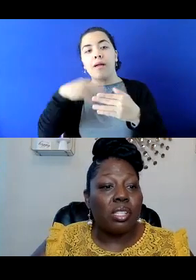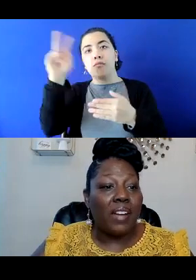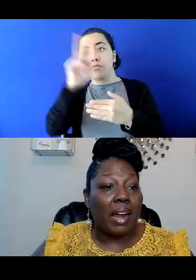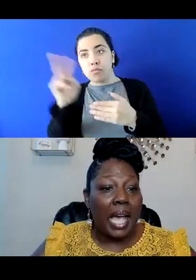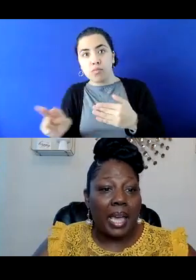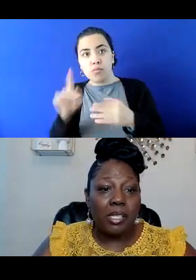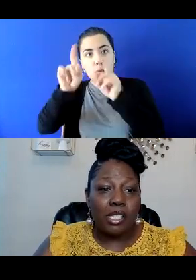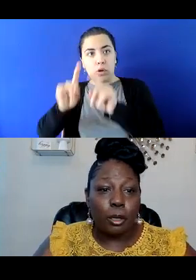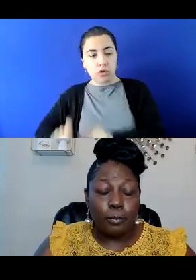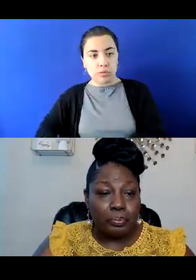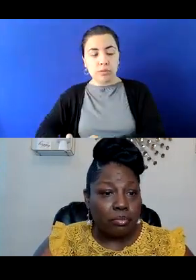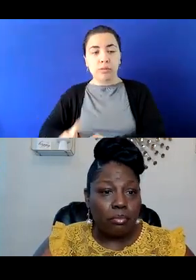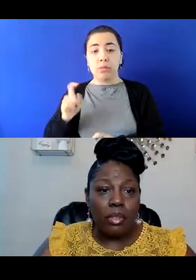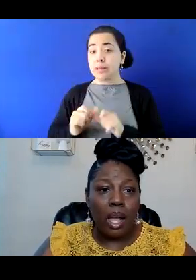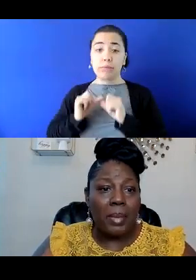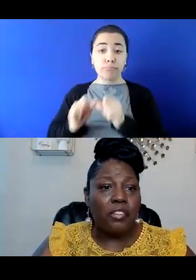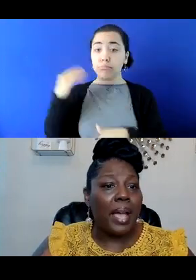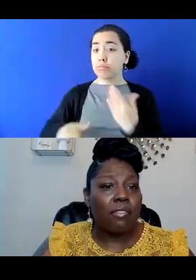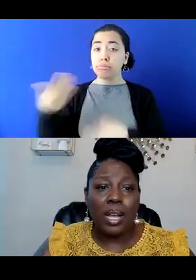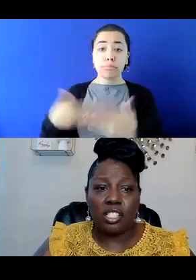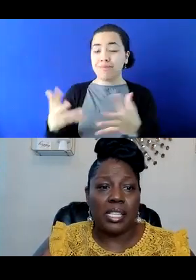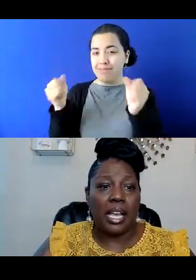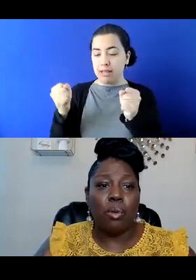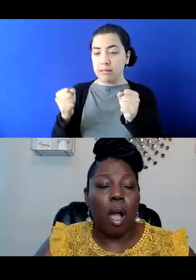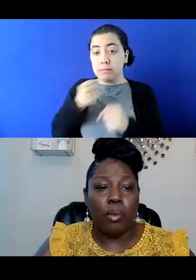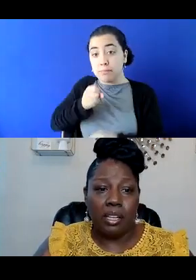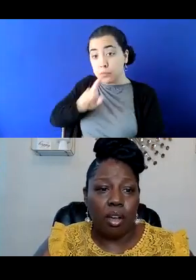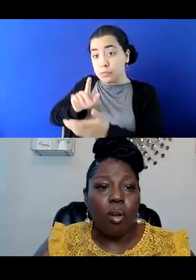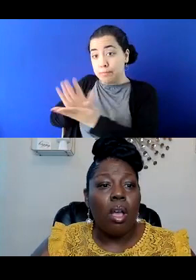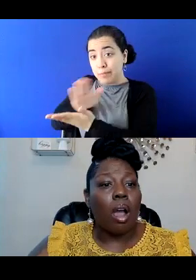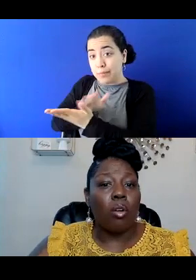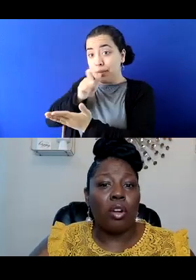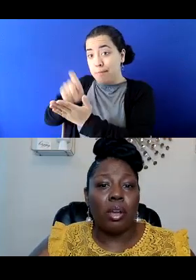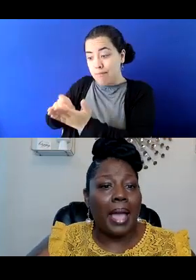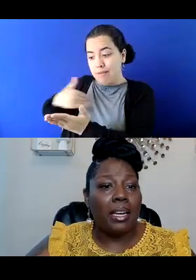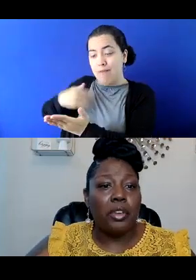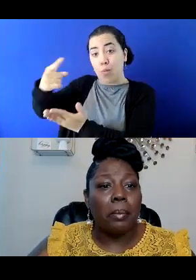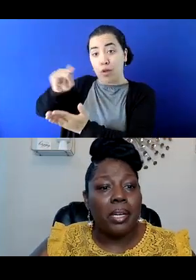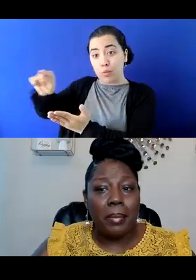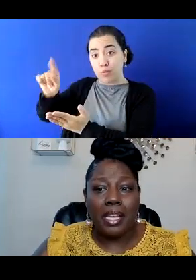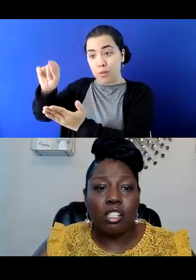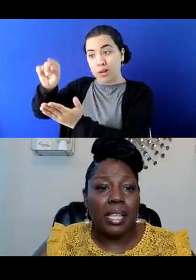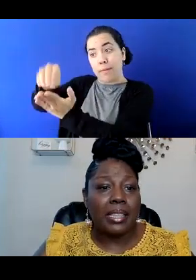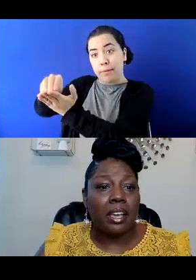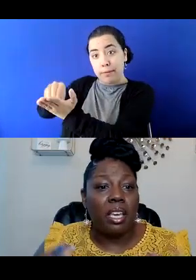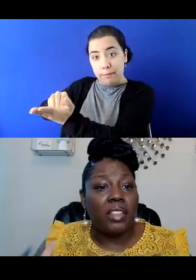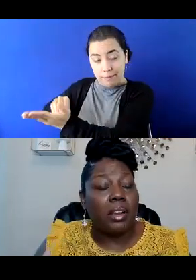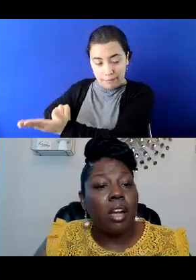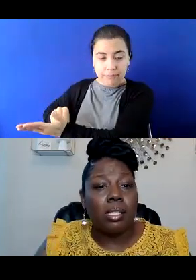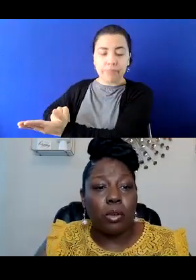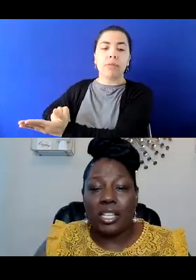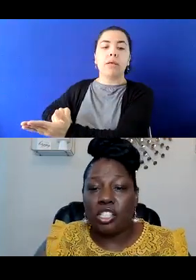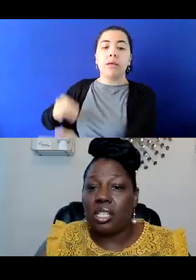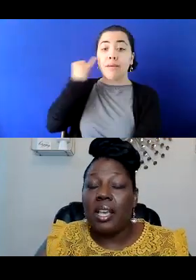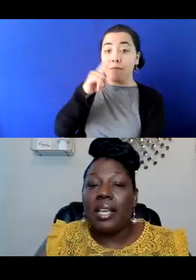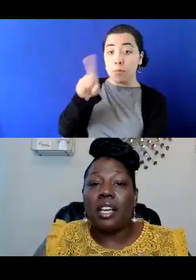good use of our time. So if you have questions that you already know are on your mind, if you can put them in so that if there are